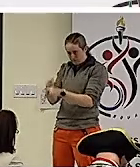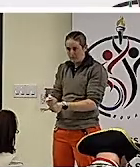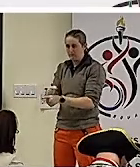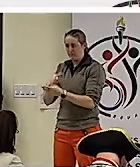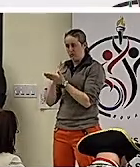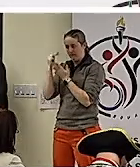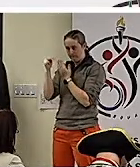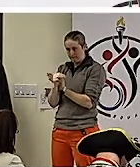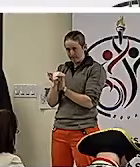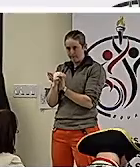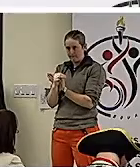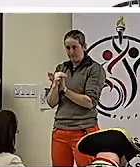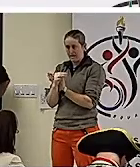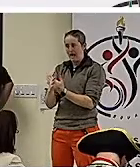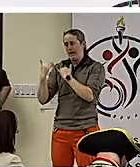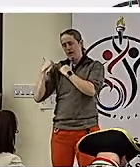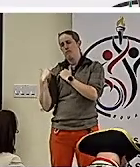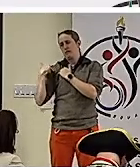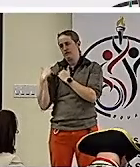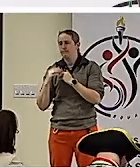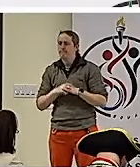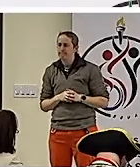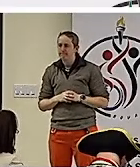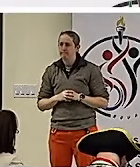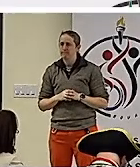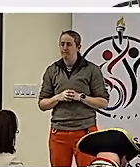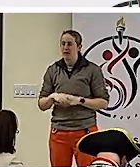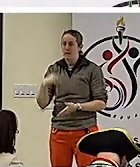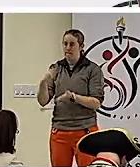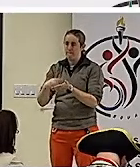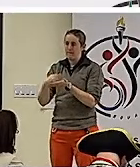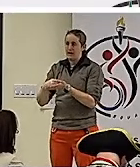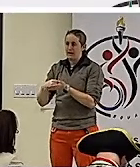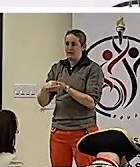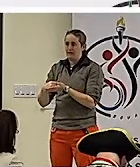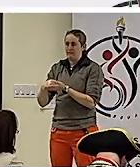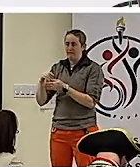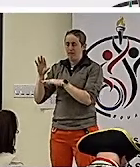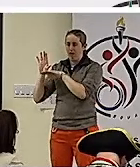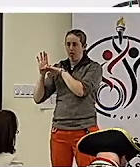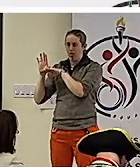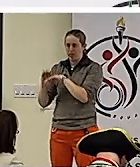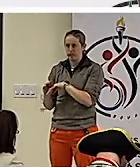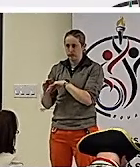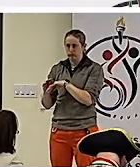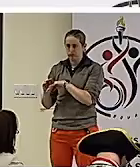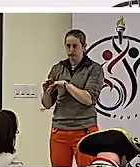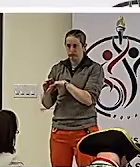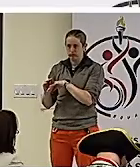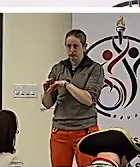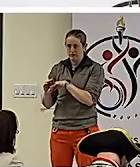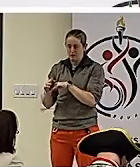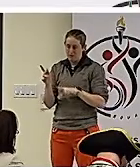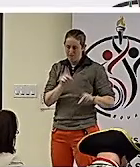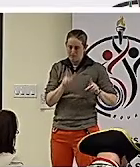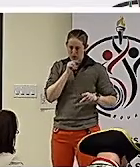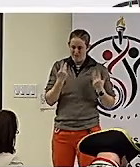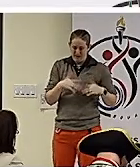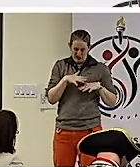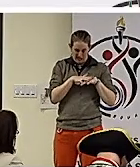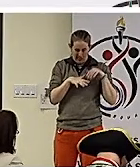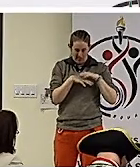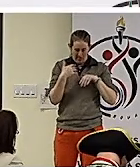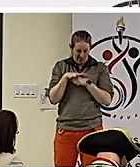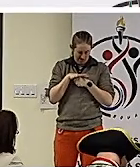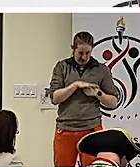accountability. When funding is reduced, those already navigating compounded barriers are